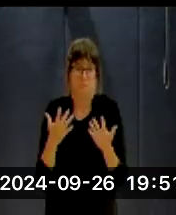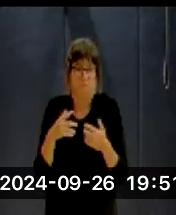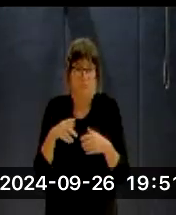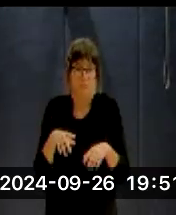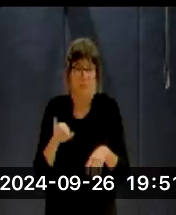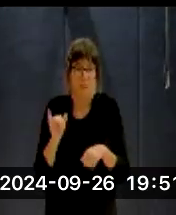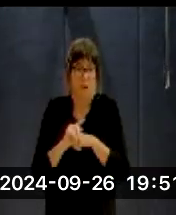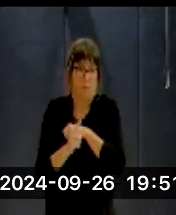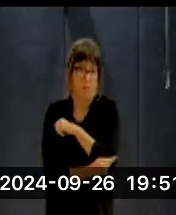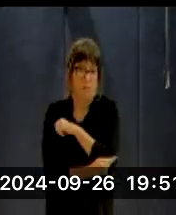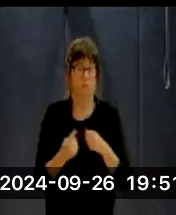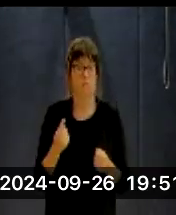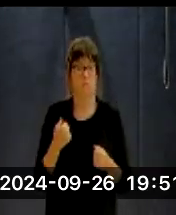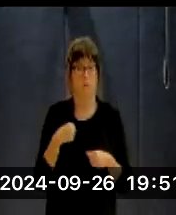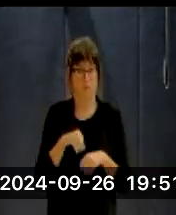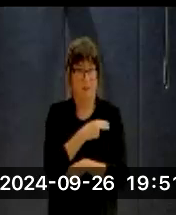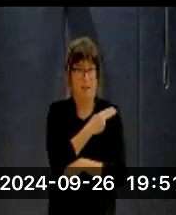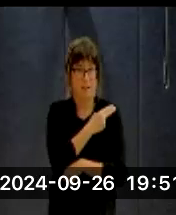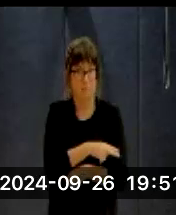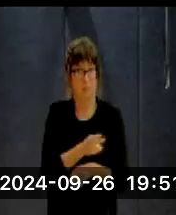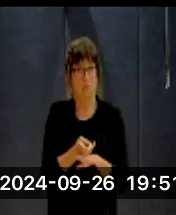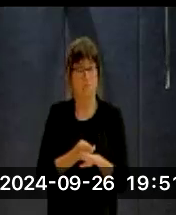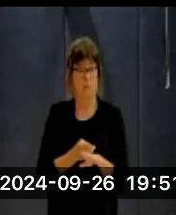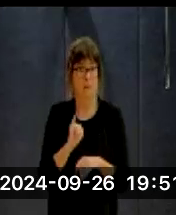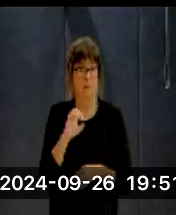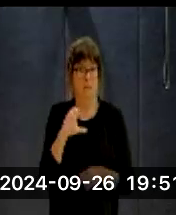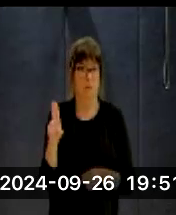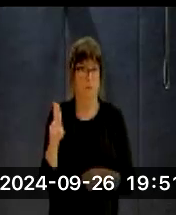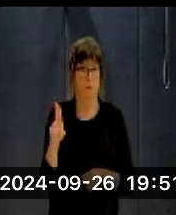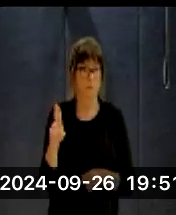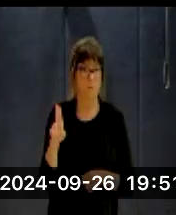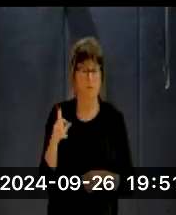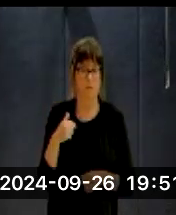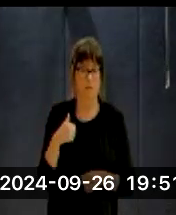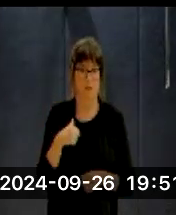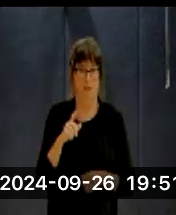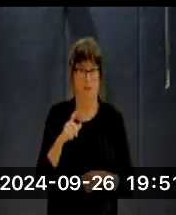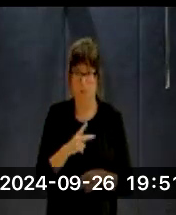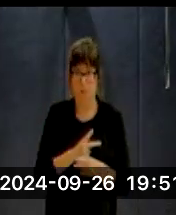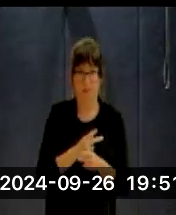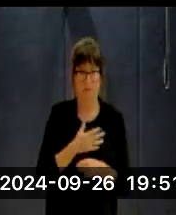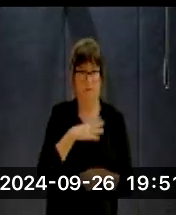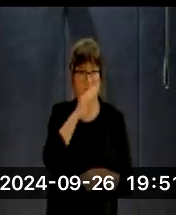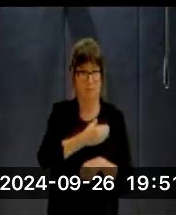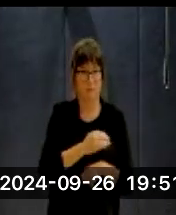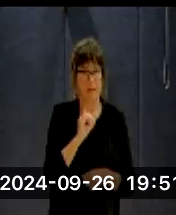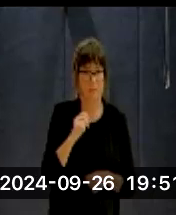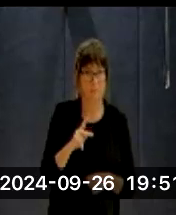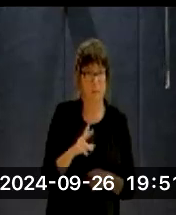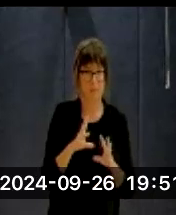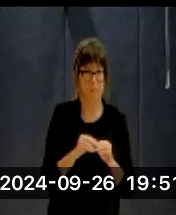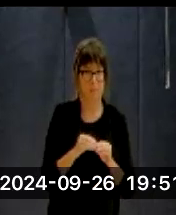And while I was in the hospital in critical care, I was having to do my son's IEP meetings and facilitate